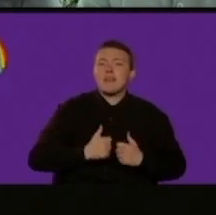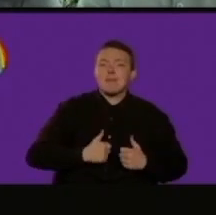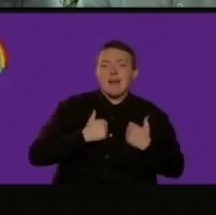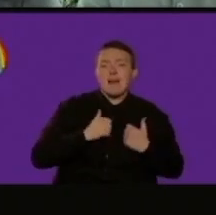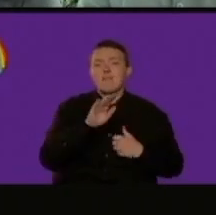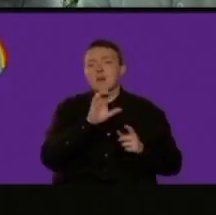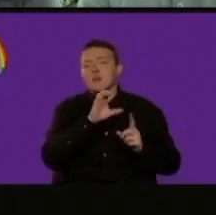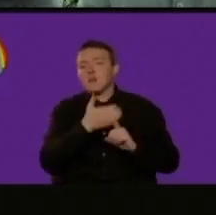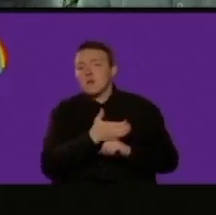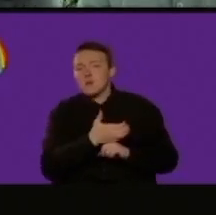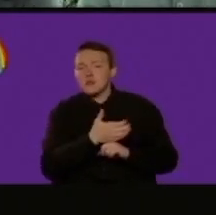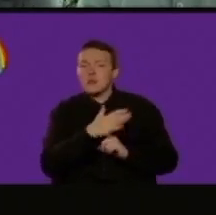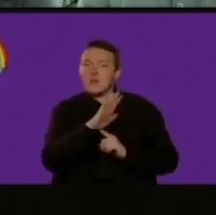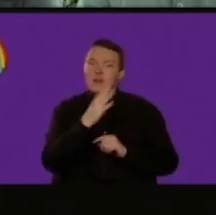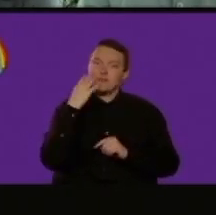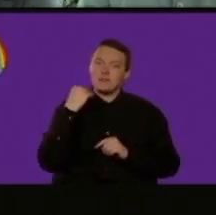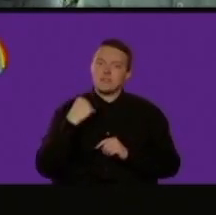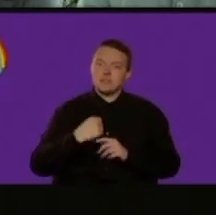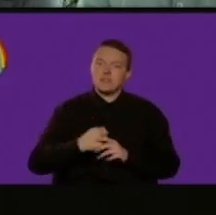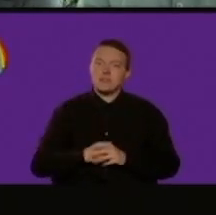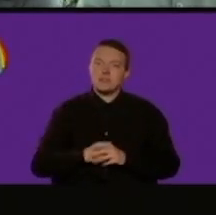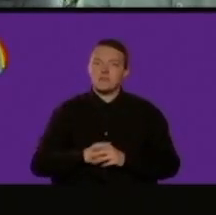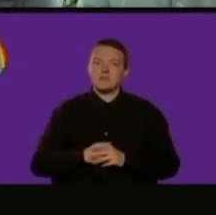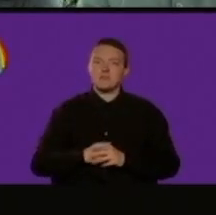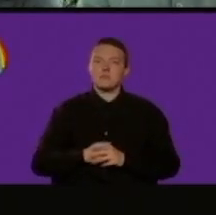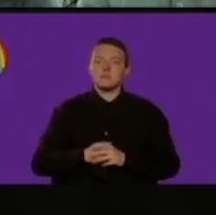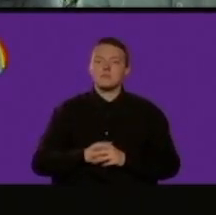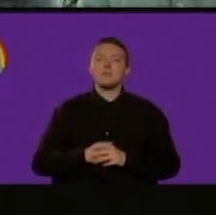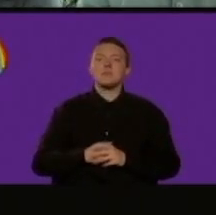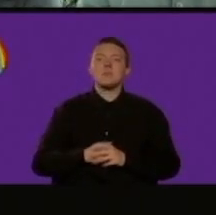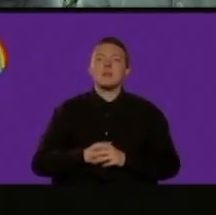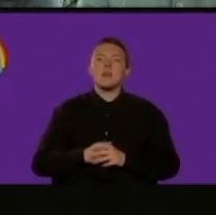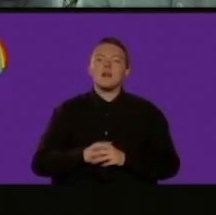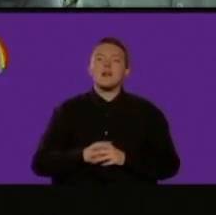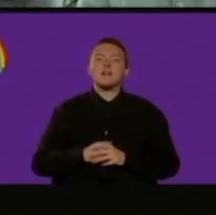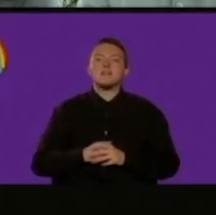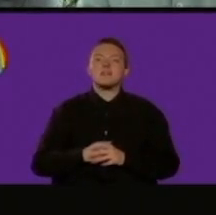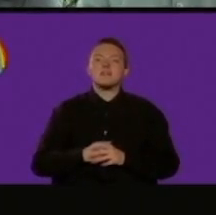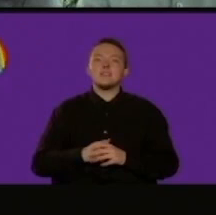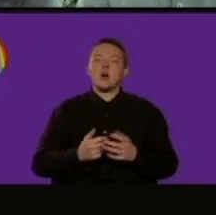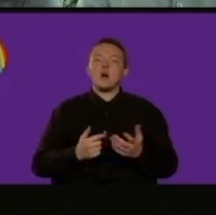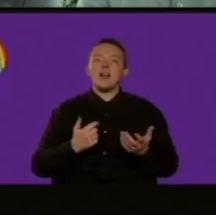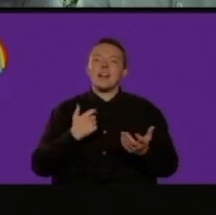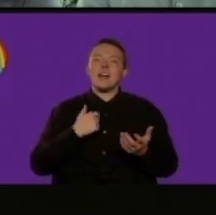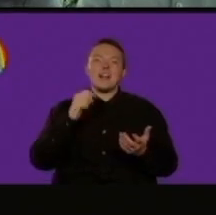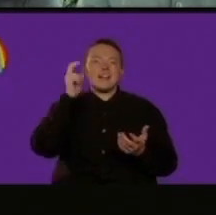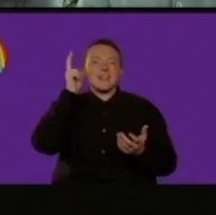students learning to control their emotions and behaviors.